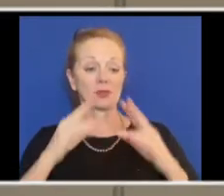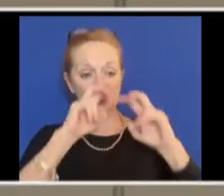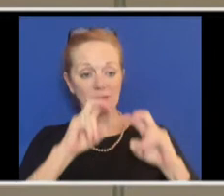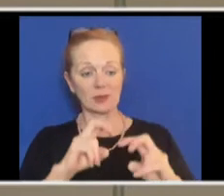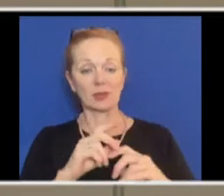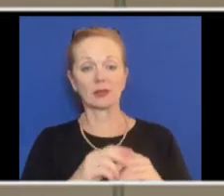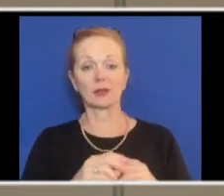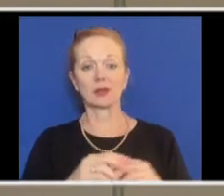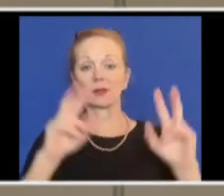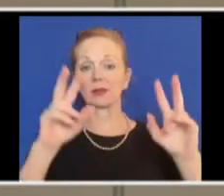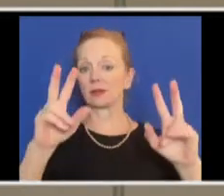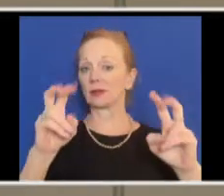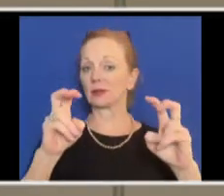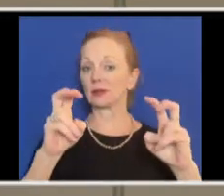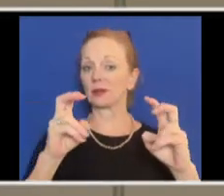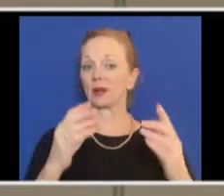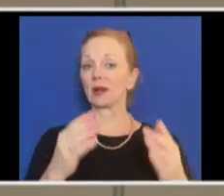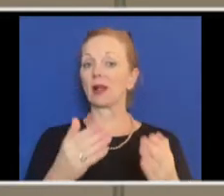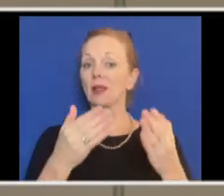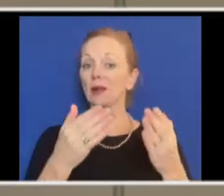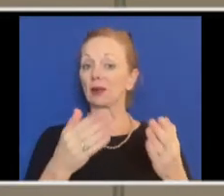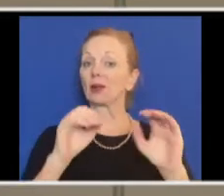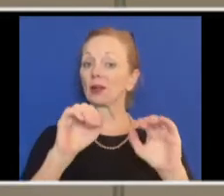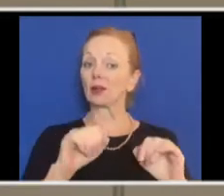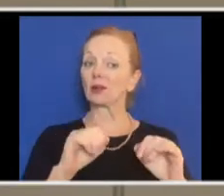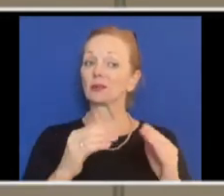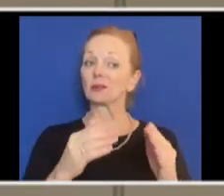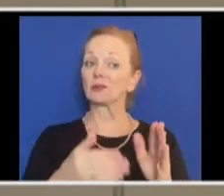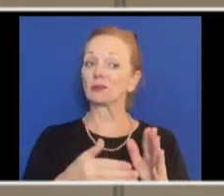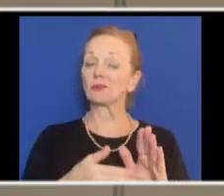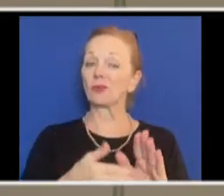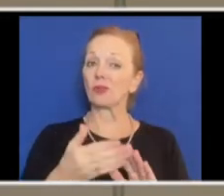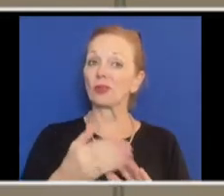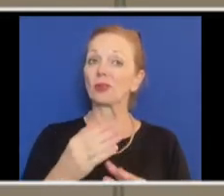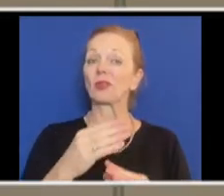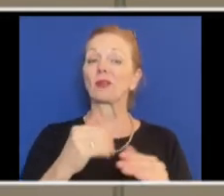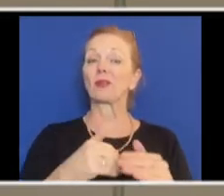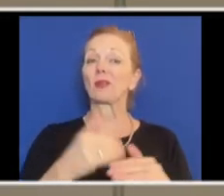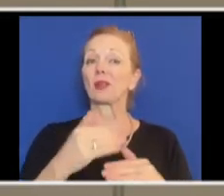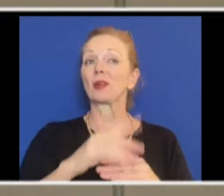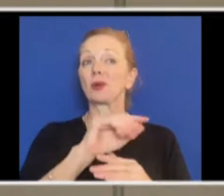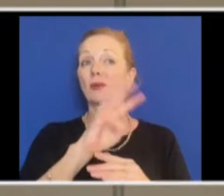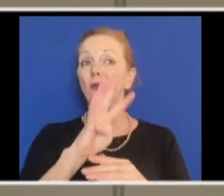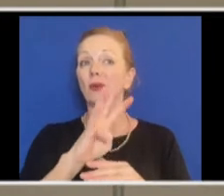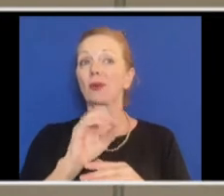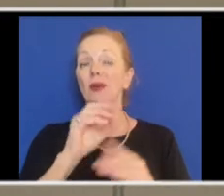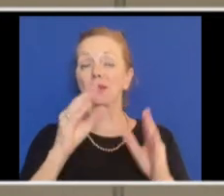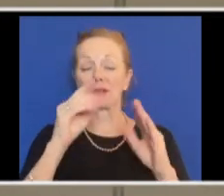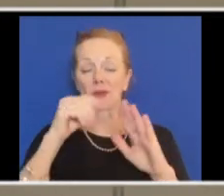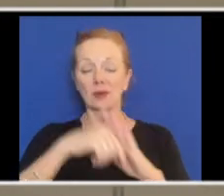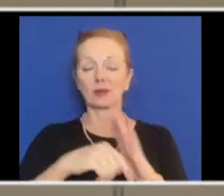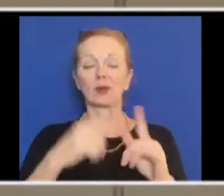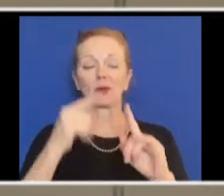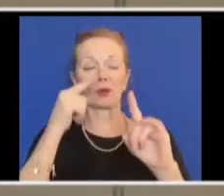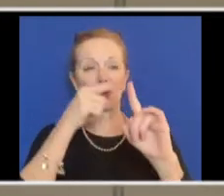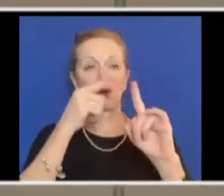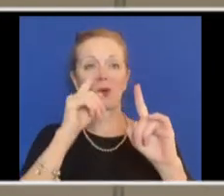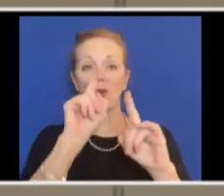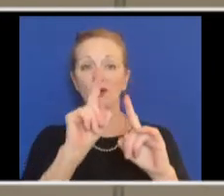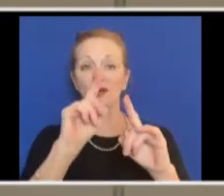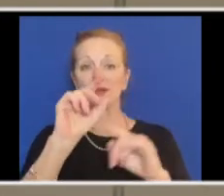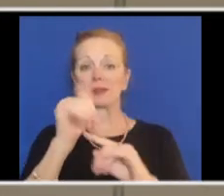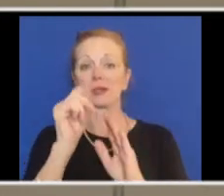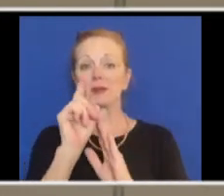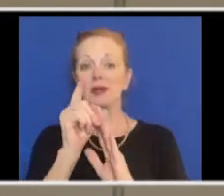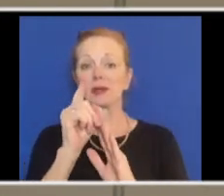quote the petition could facilitate the following 2040 comprehensive plan goals go one a 10-minute neighborhood